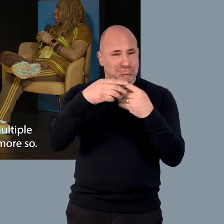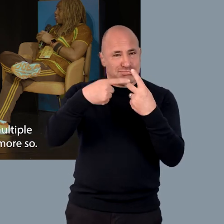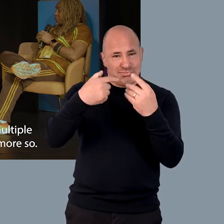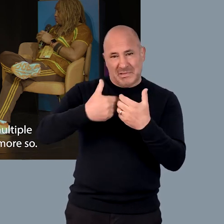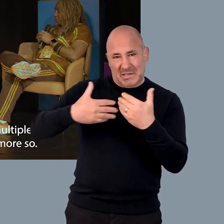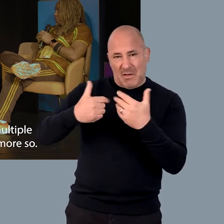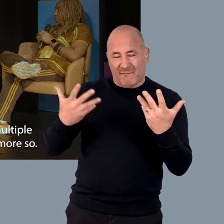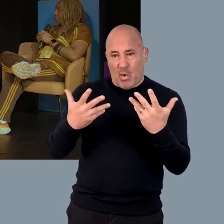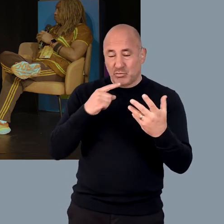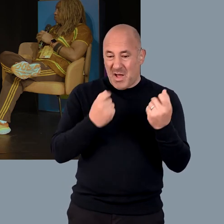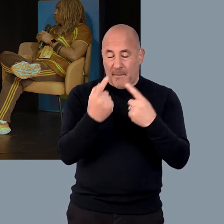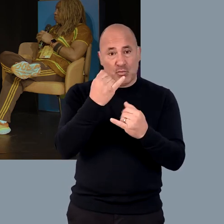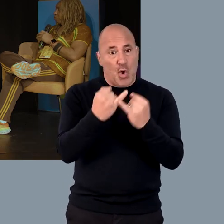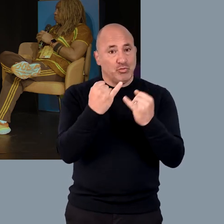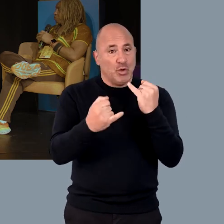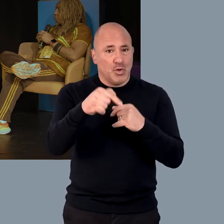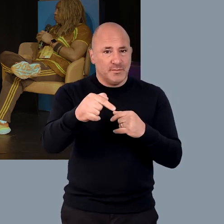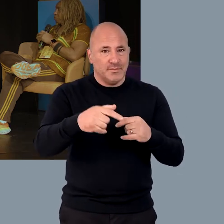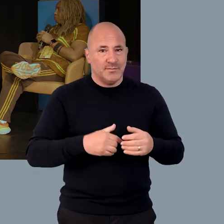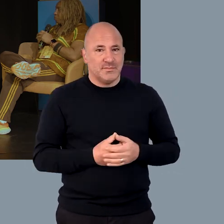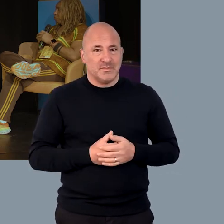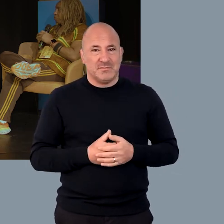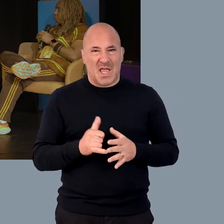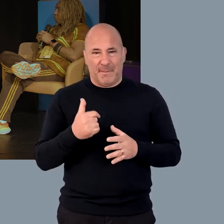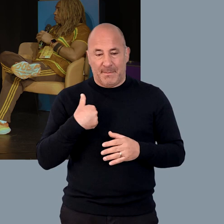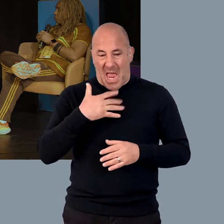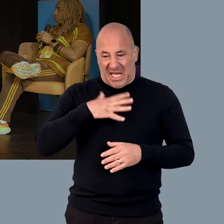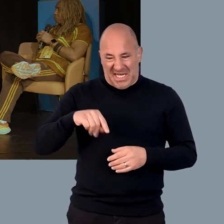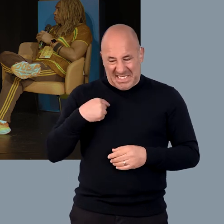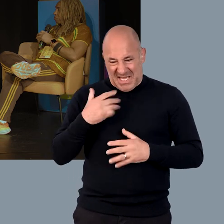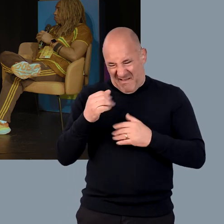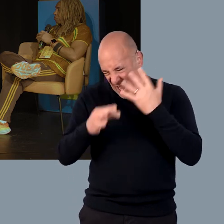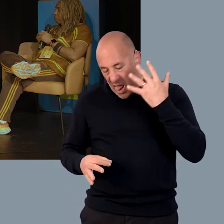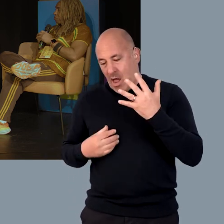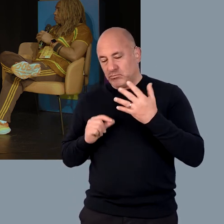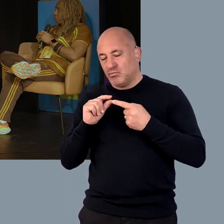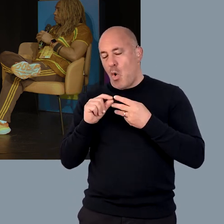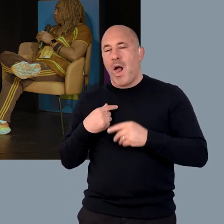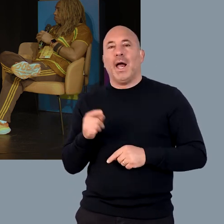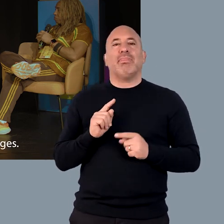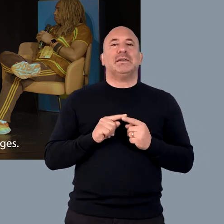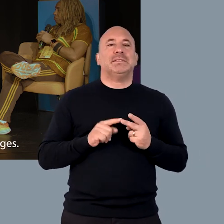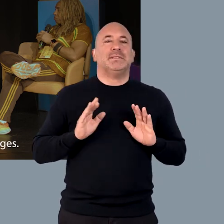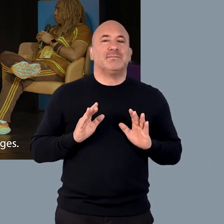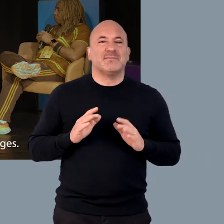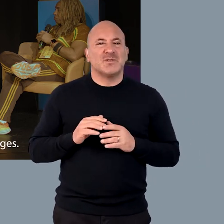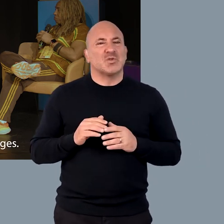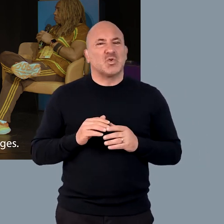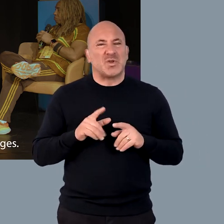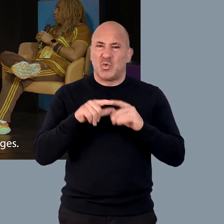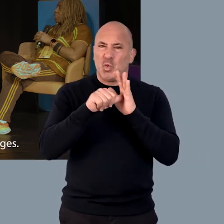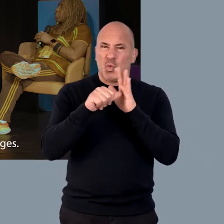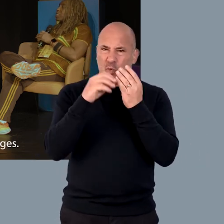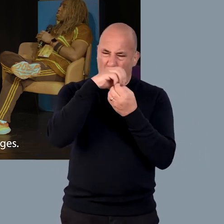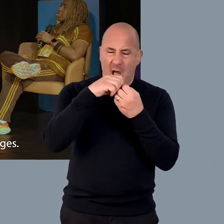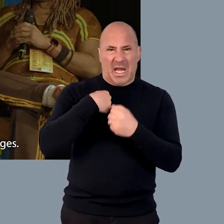obviously that's going to happen even more So so you might only bring a little bit of what your needs are I also think it takes quite a lot of work to figure out what your needs are and